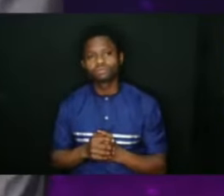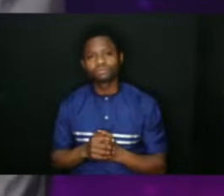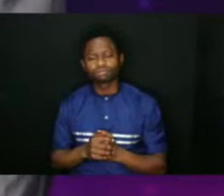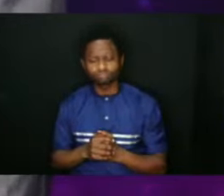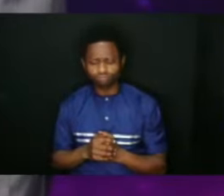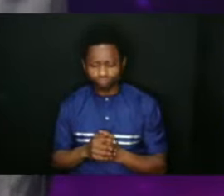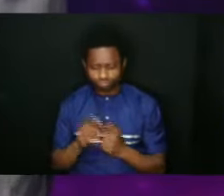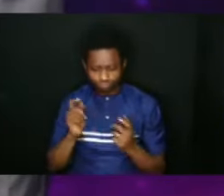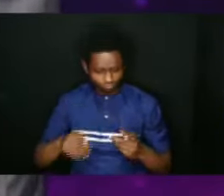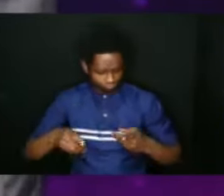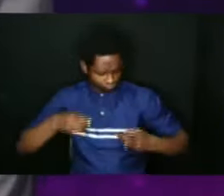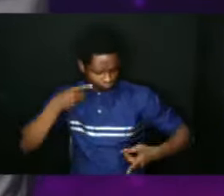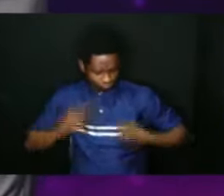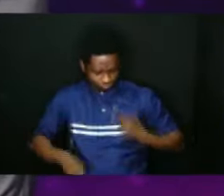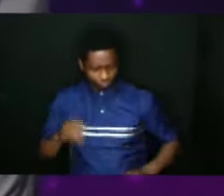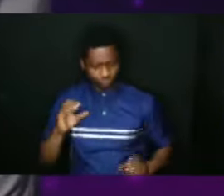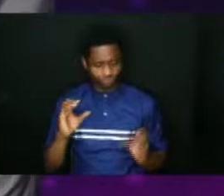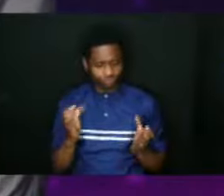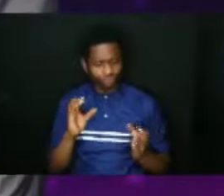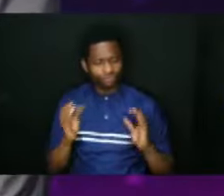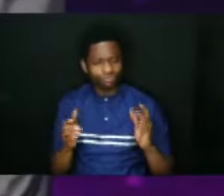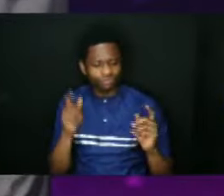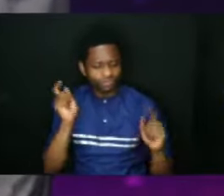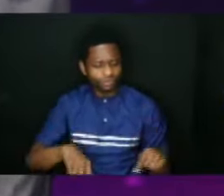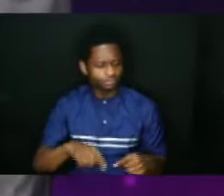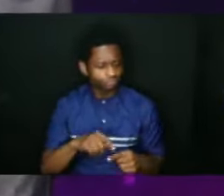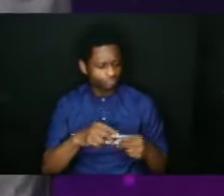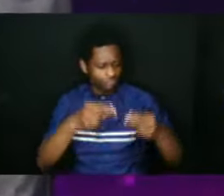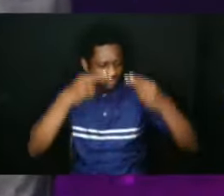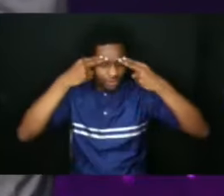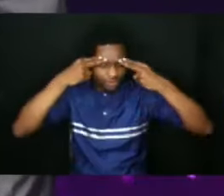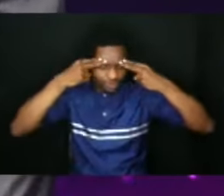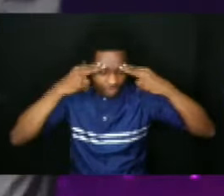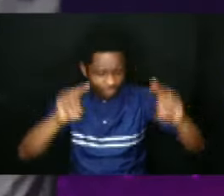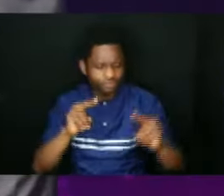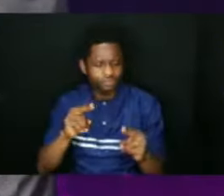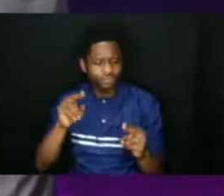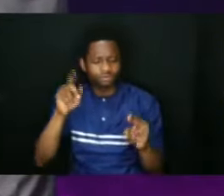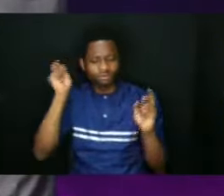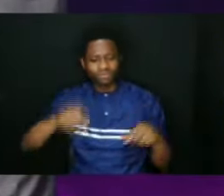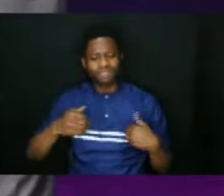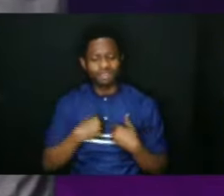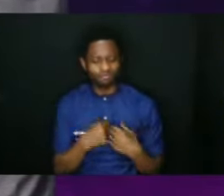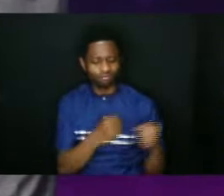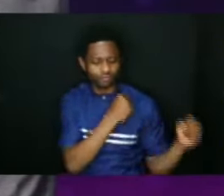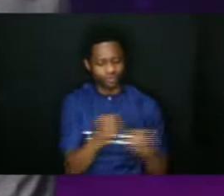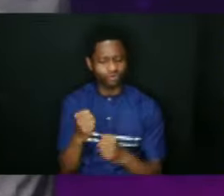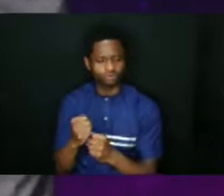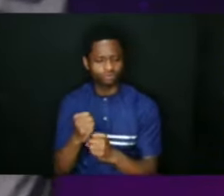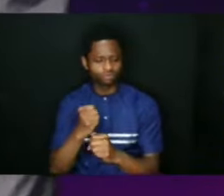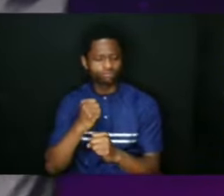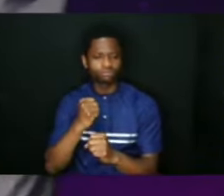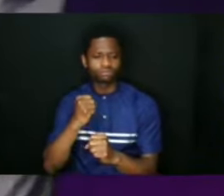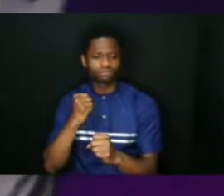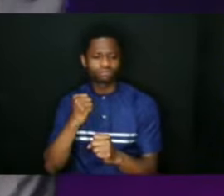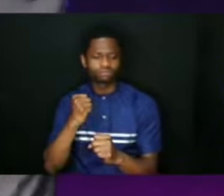Dramatic in the sense that the transformation should be sudden and striking.